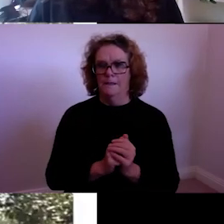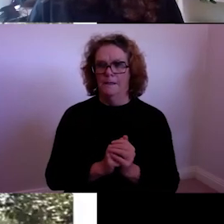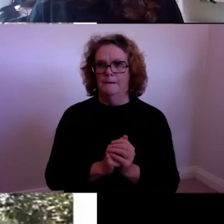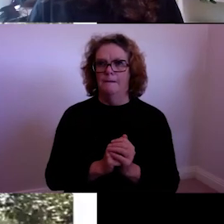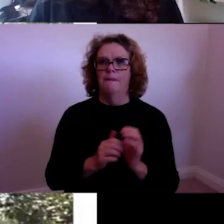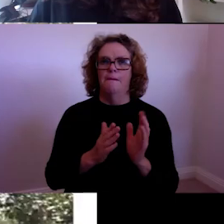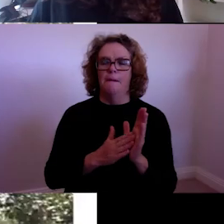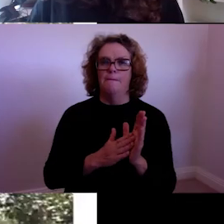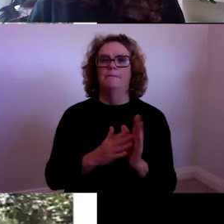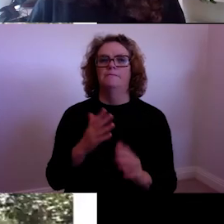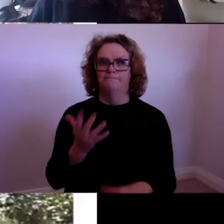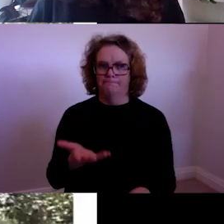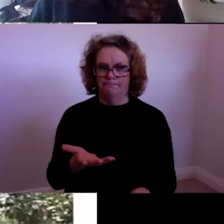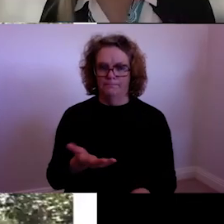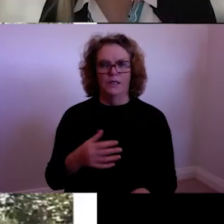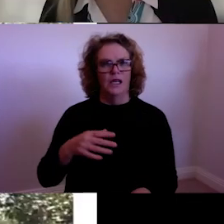Looking at the patient as a whole,